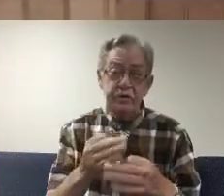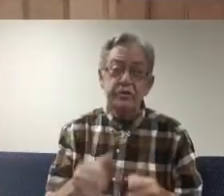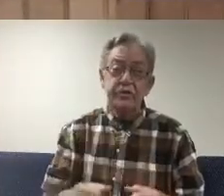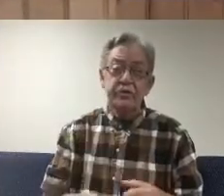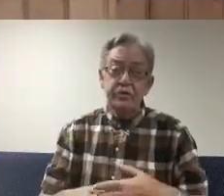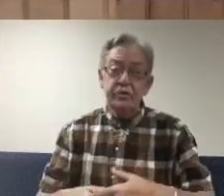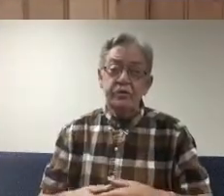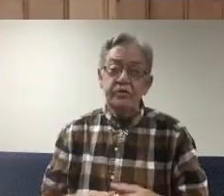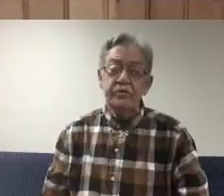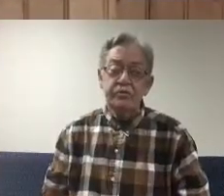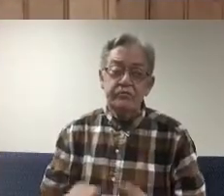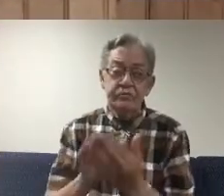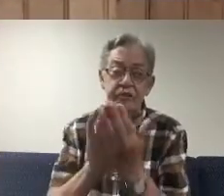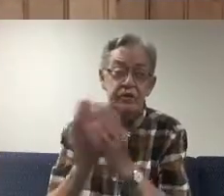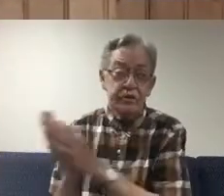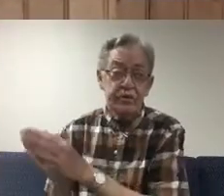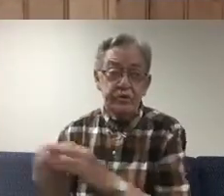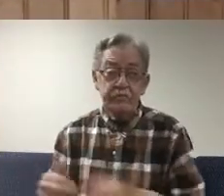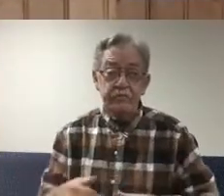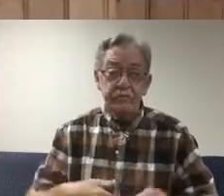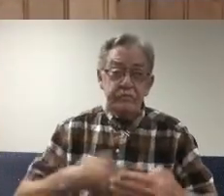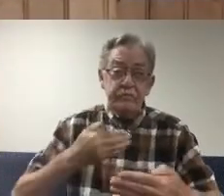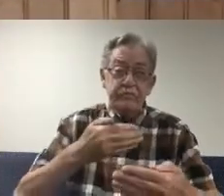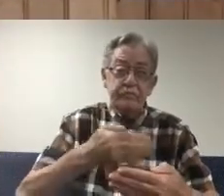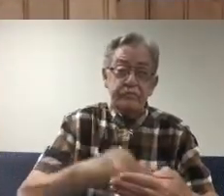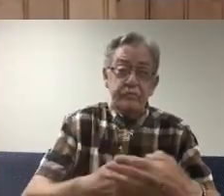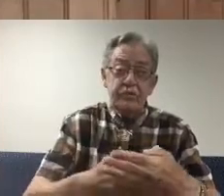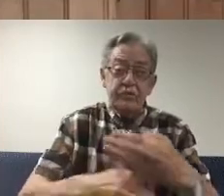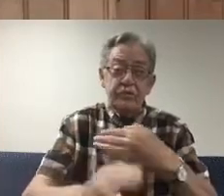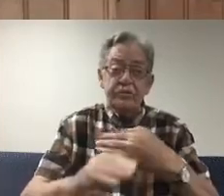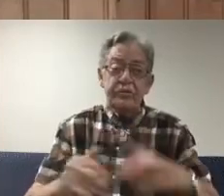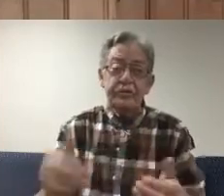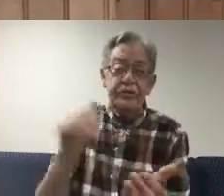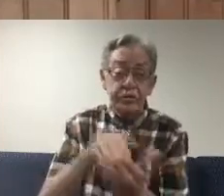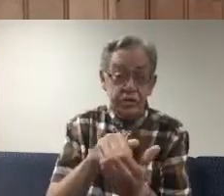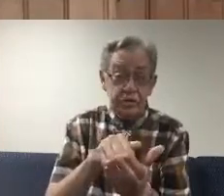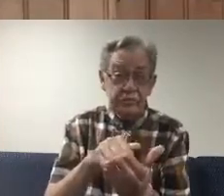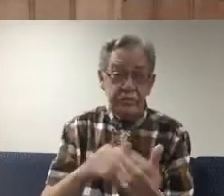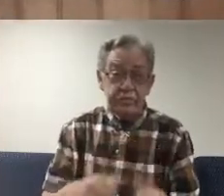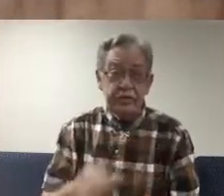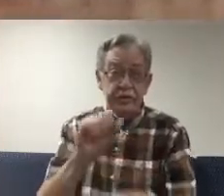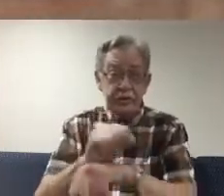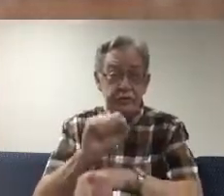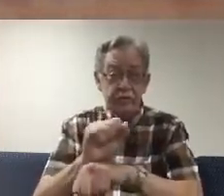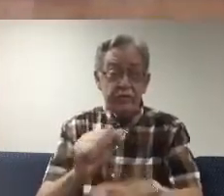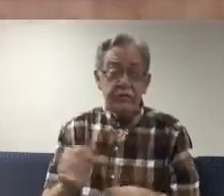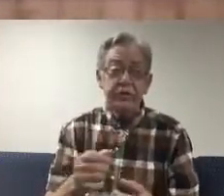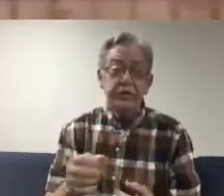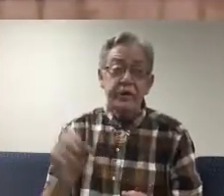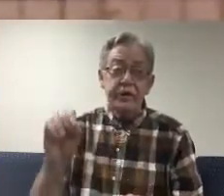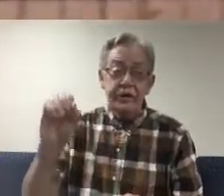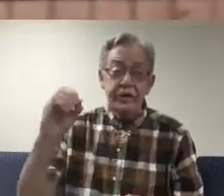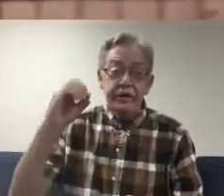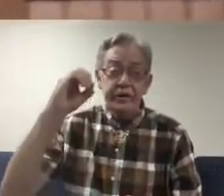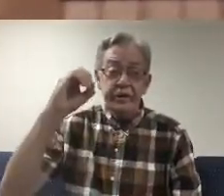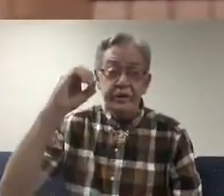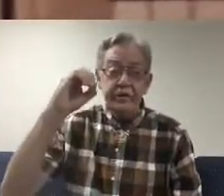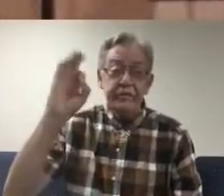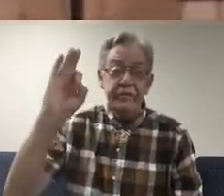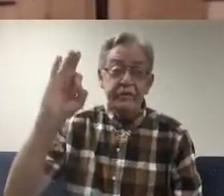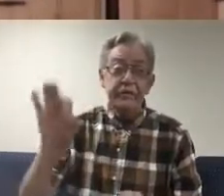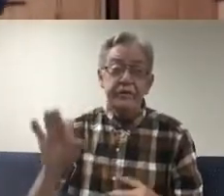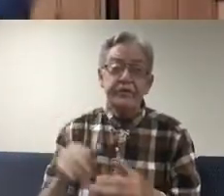leadership of Satan, that's what is guiding it. Now, look at this and look at the news, look at this and look at